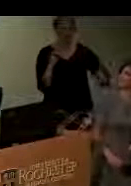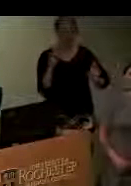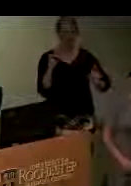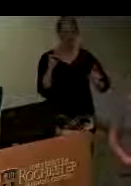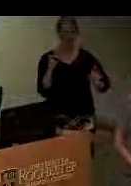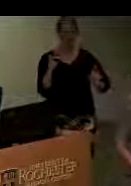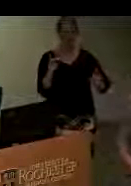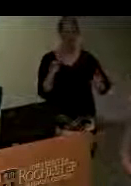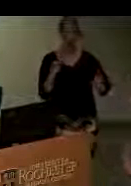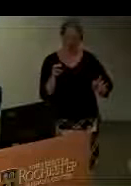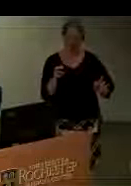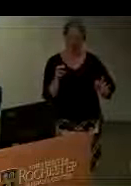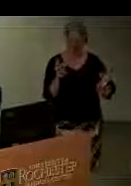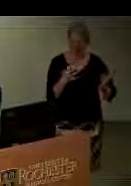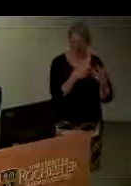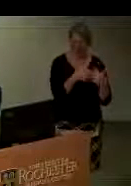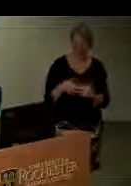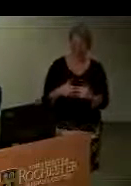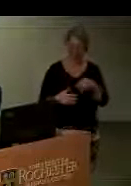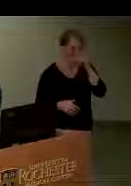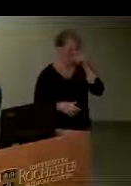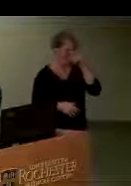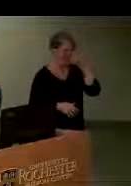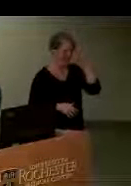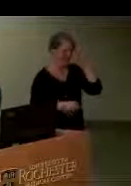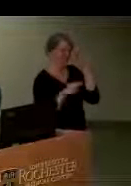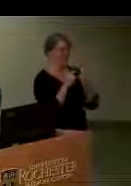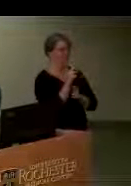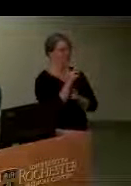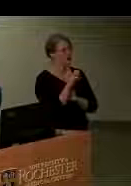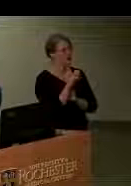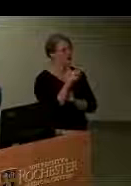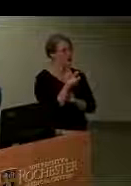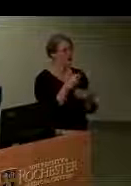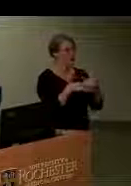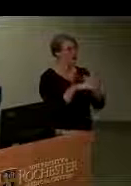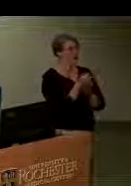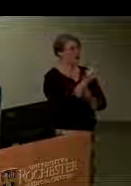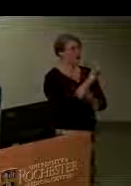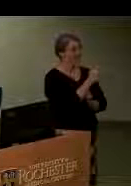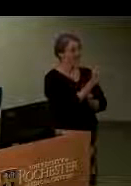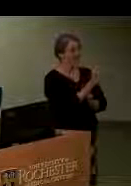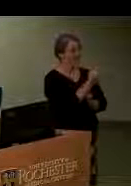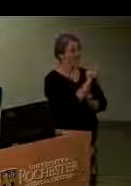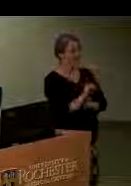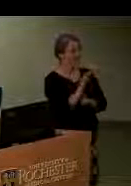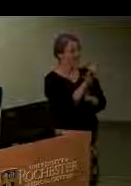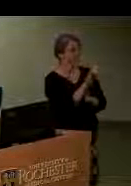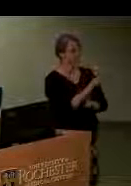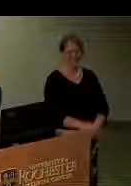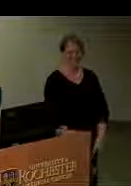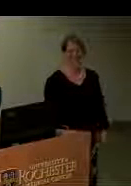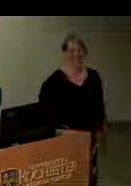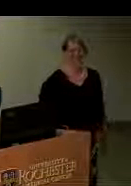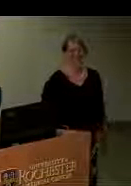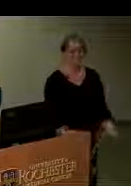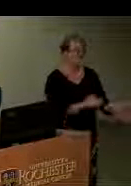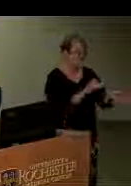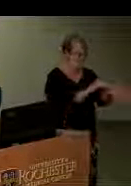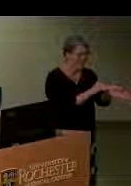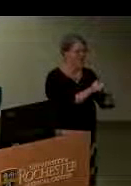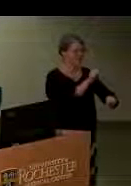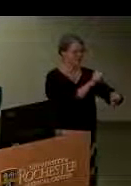long to change each one. Okay. So George Engel, born in 1913 in New York City, physician,